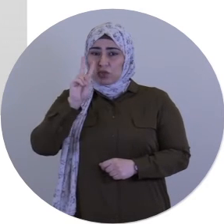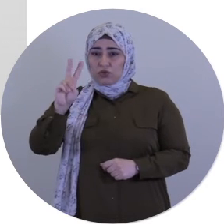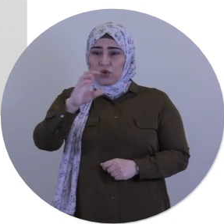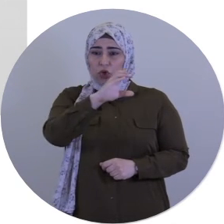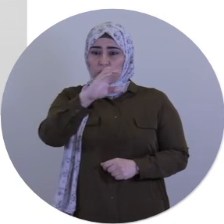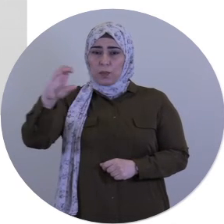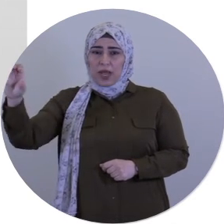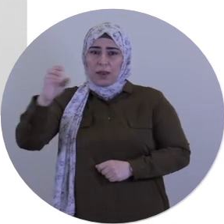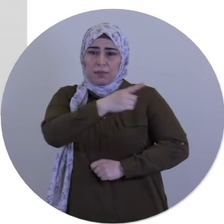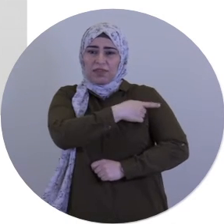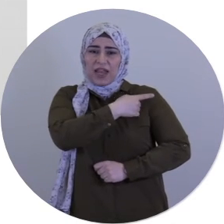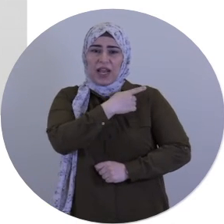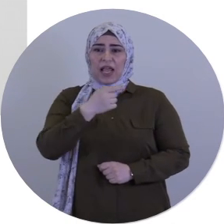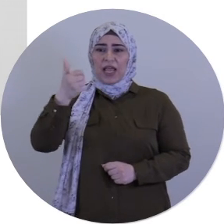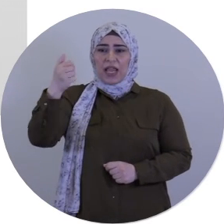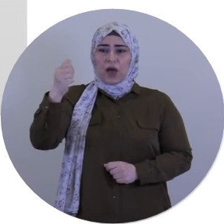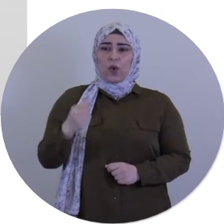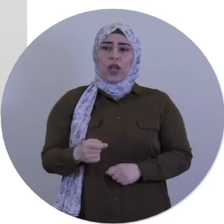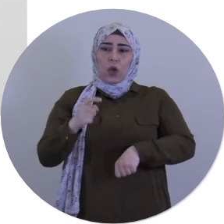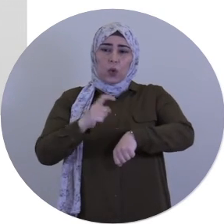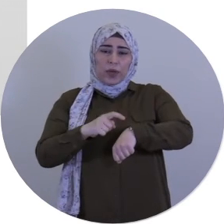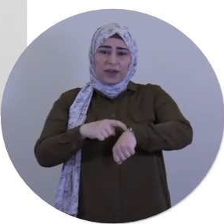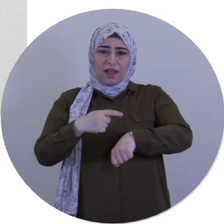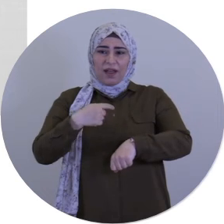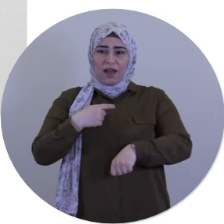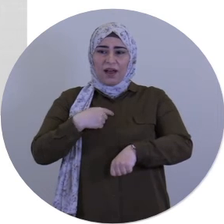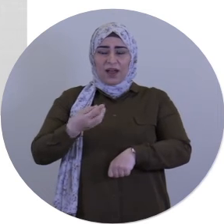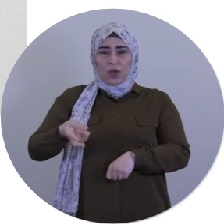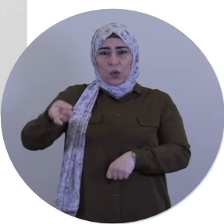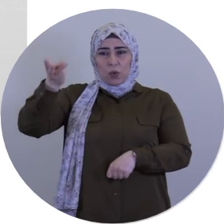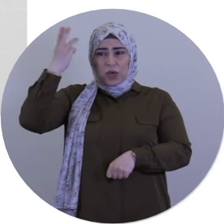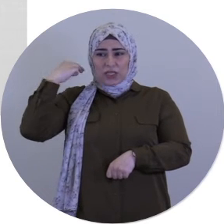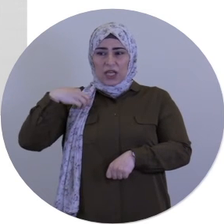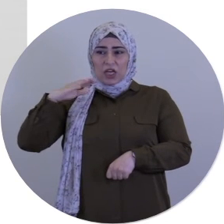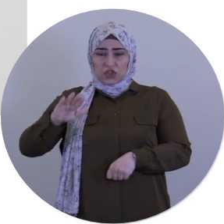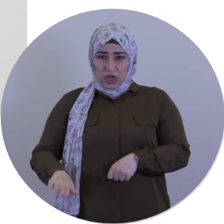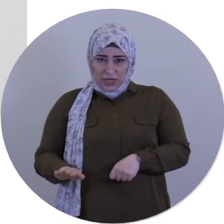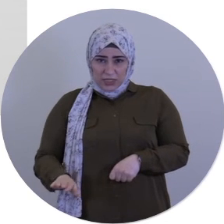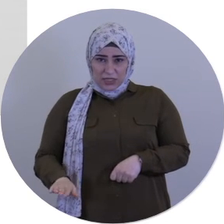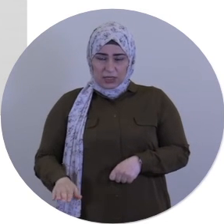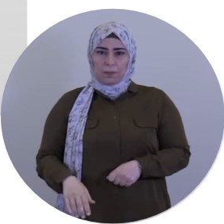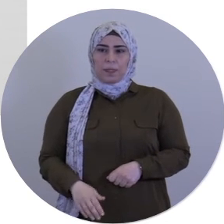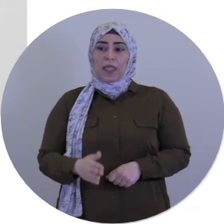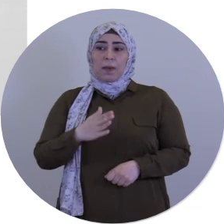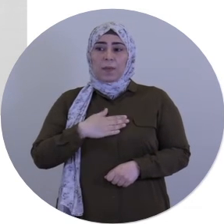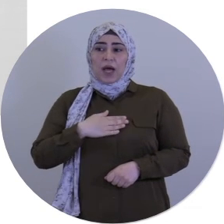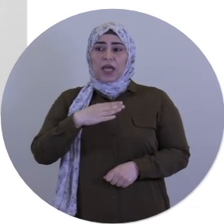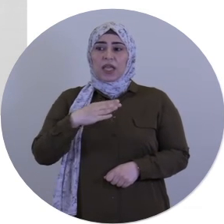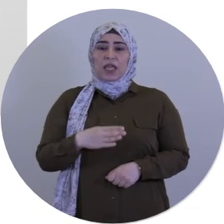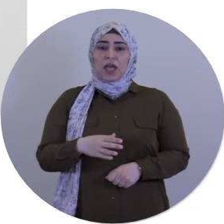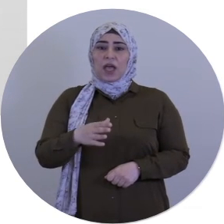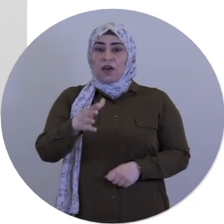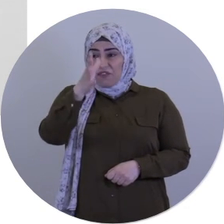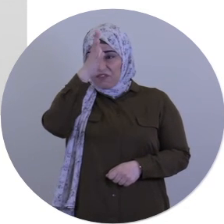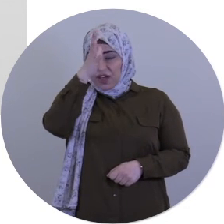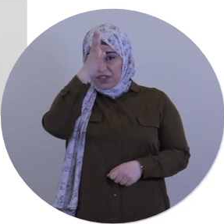affirmative, which means I'm going to say I used to. I'm talking about a habit in the past or a past habit. For